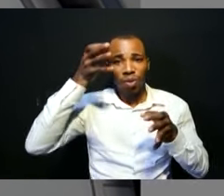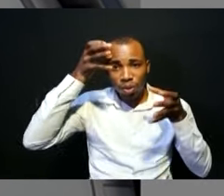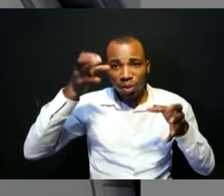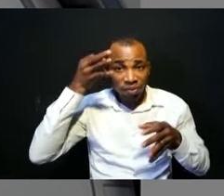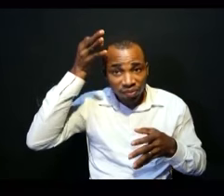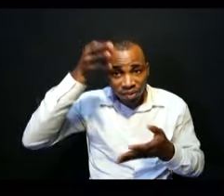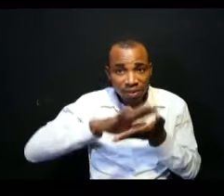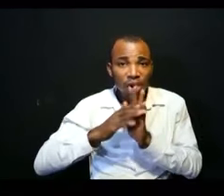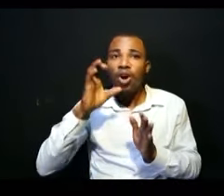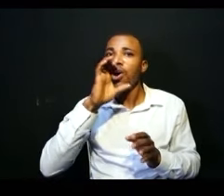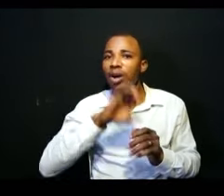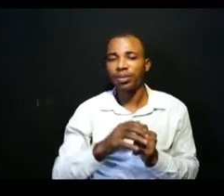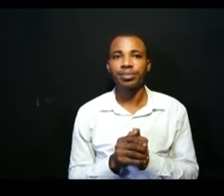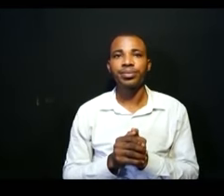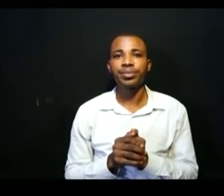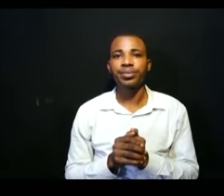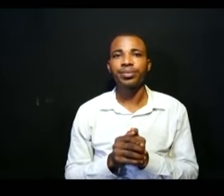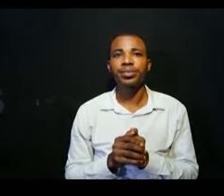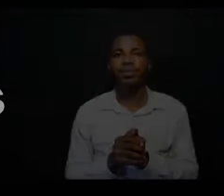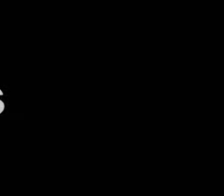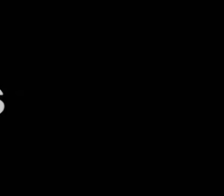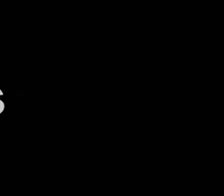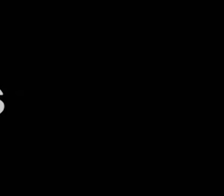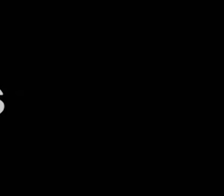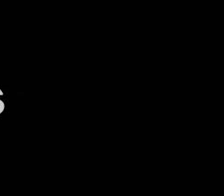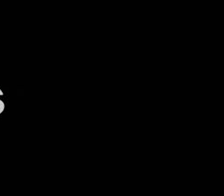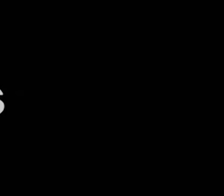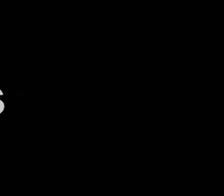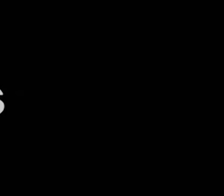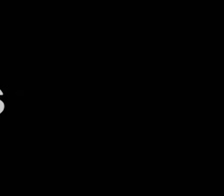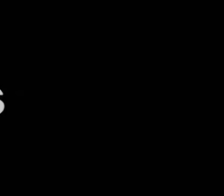too burdensome. Procrastination is increasing tomorrow's burden.